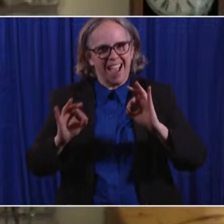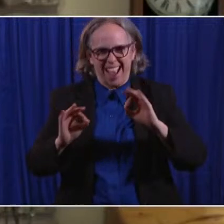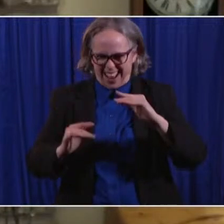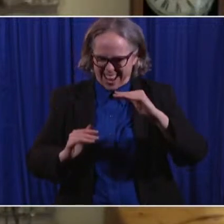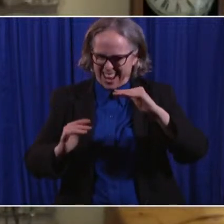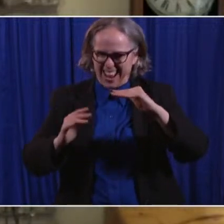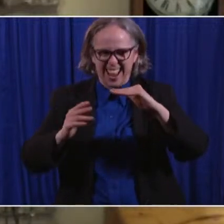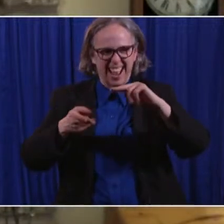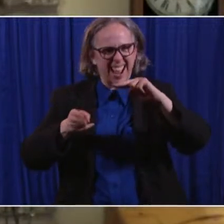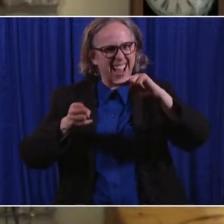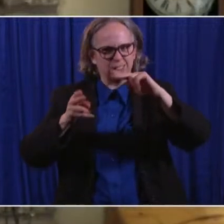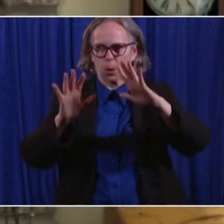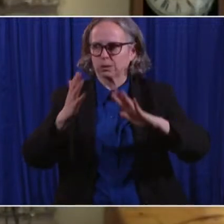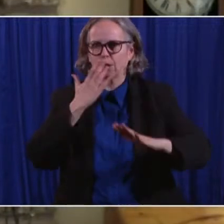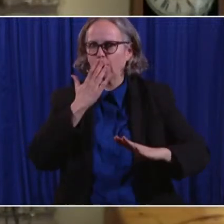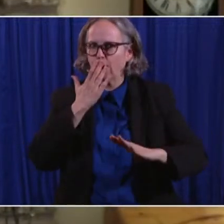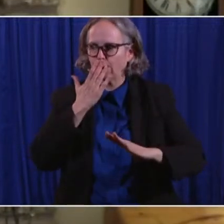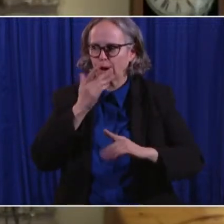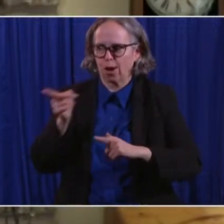So that is great. Eric?